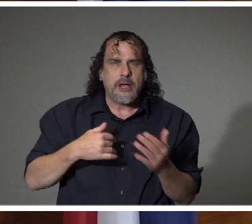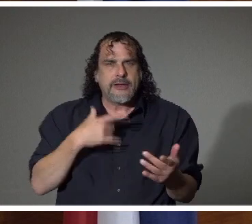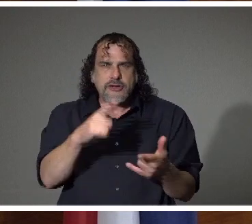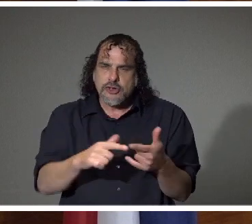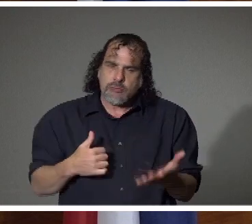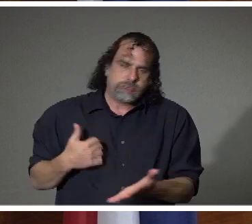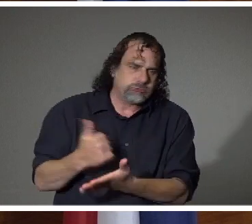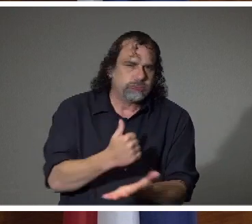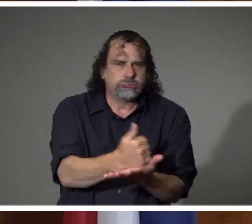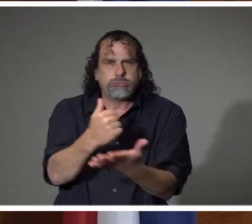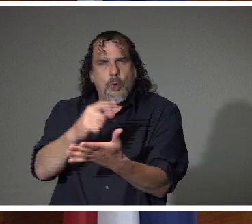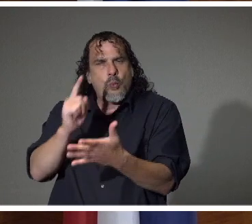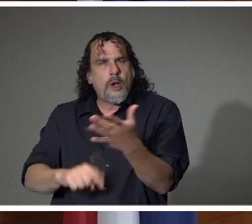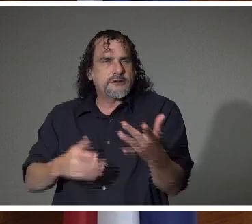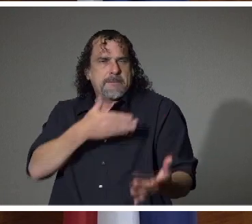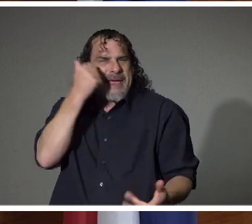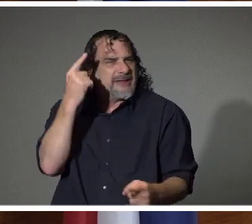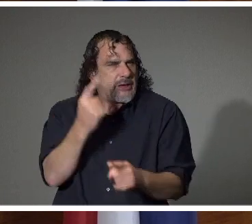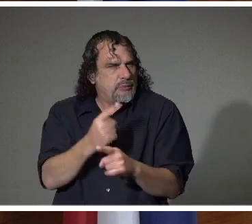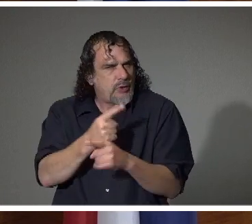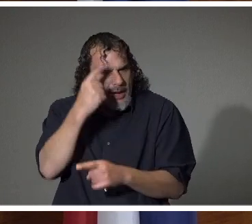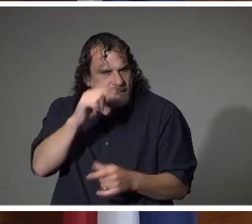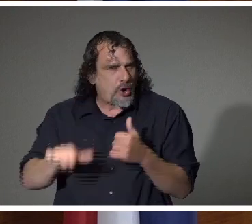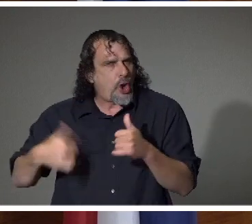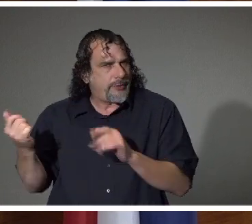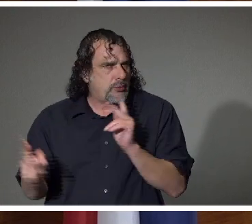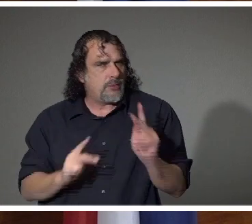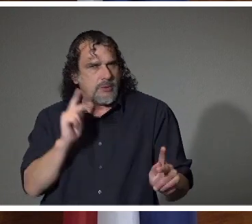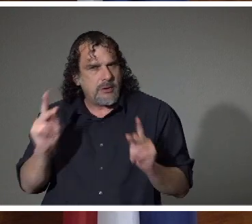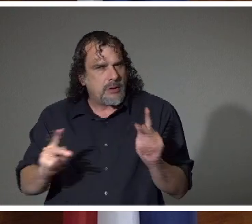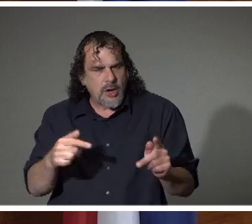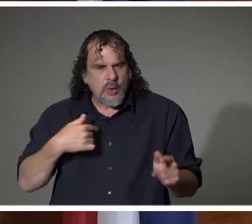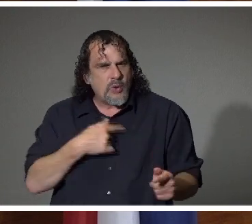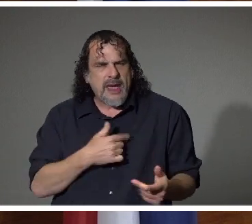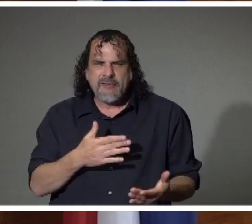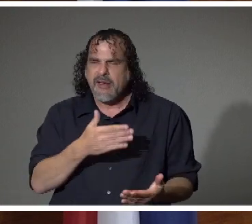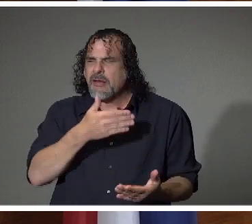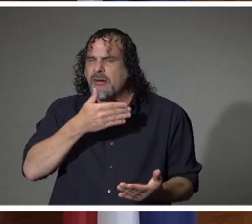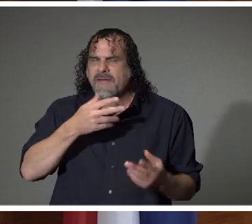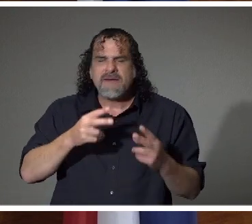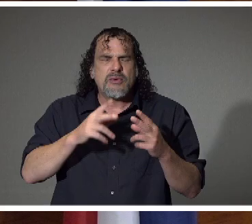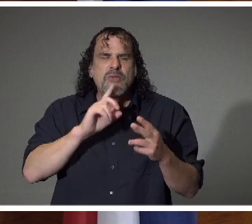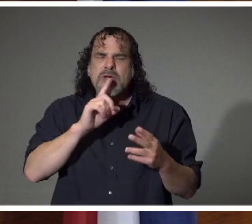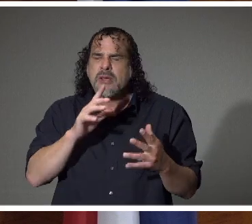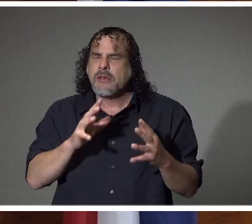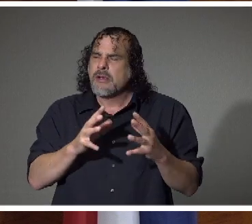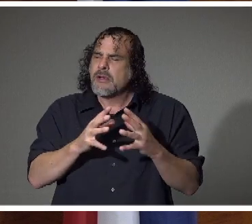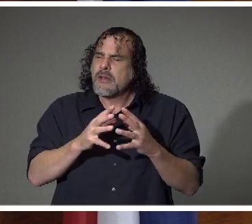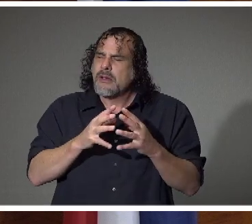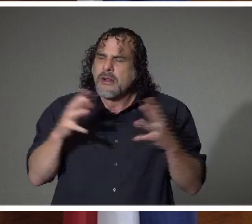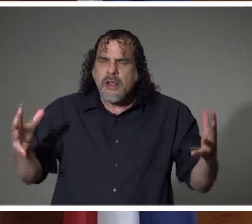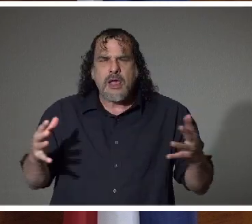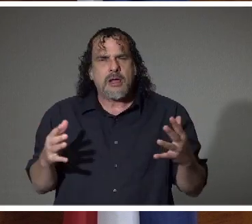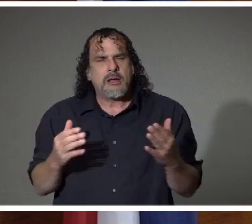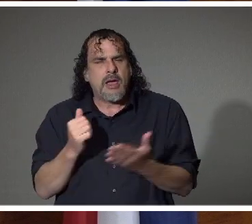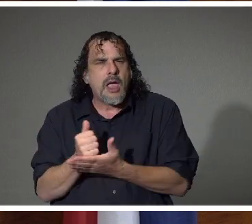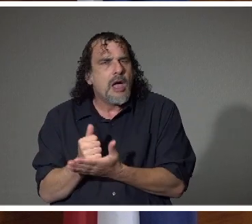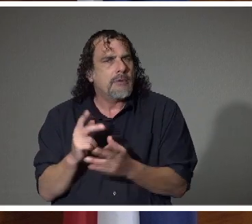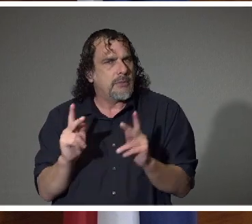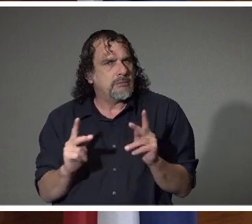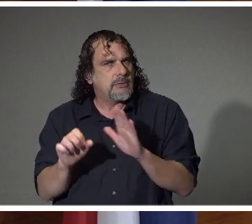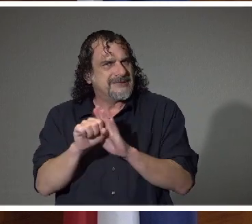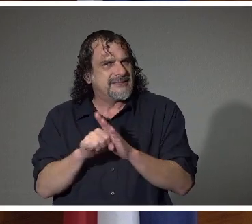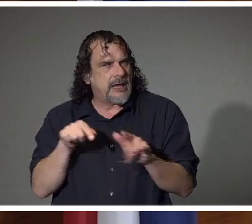best and to do what's right for your fellow citizens. We have a very generous state and a lot of people in Mississippi that want to